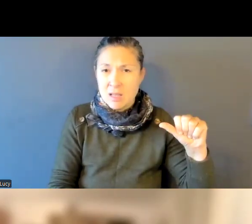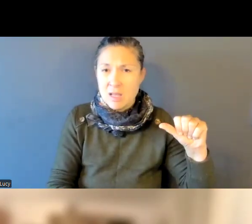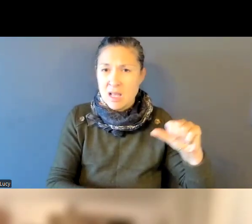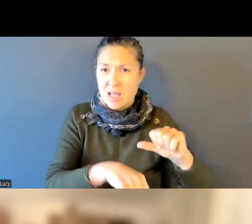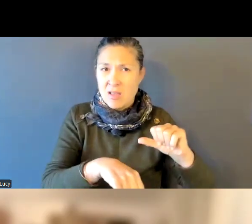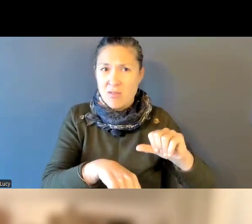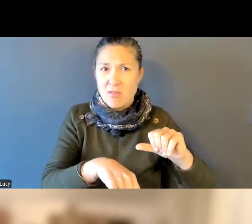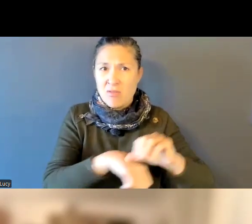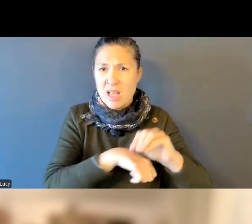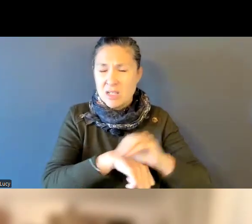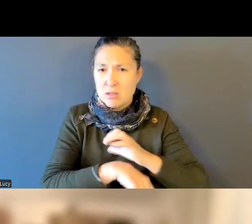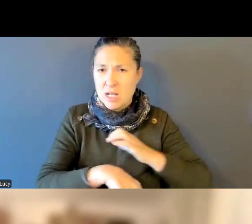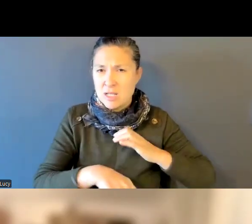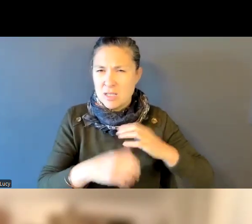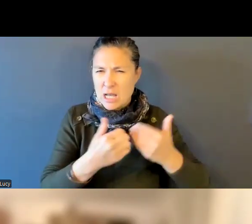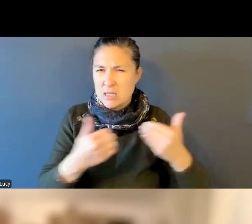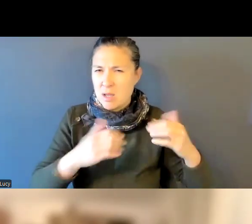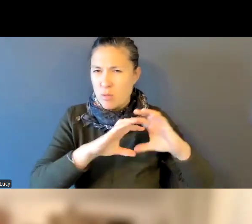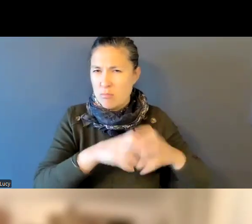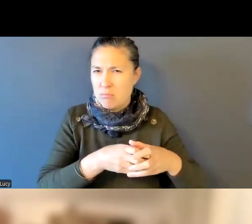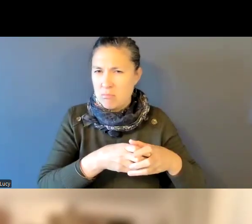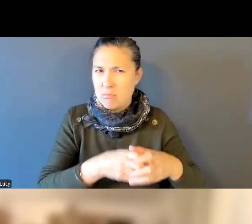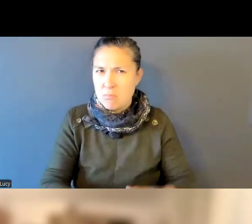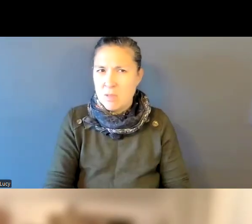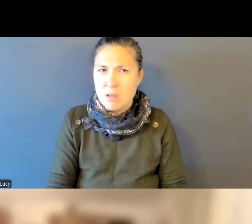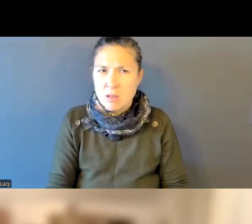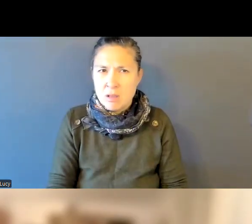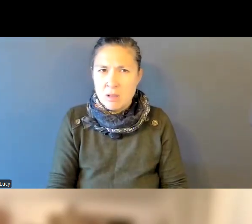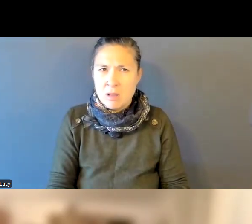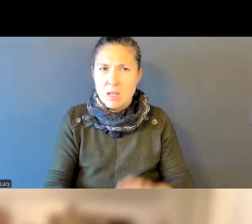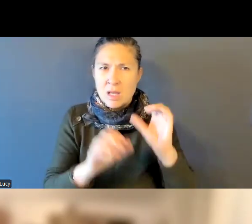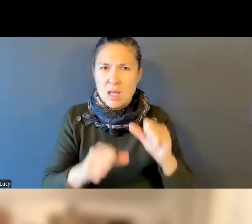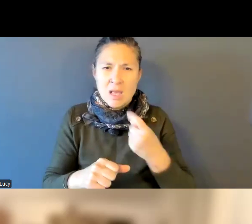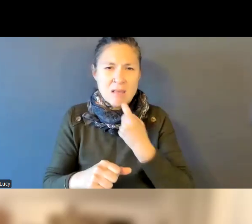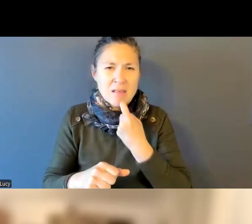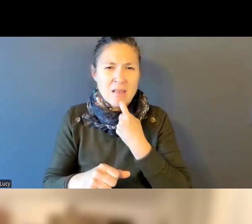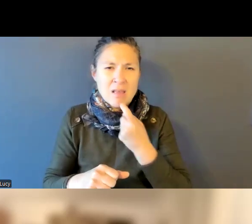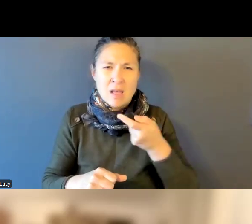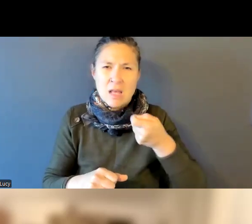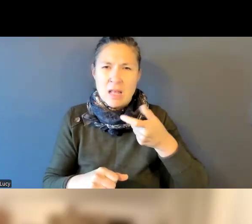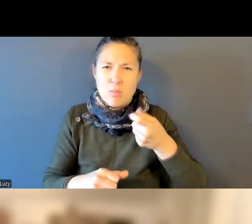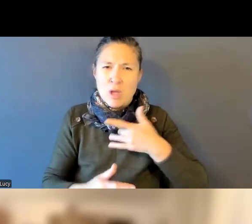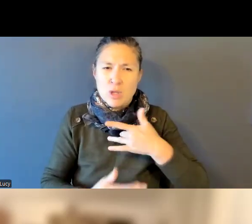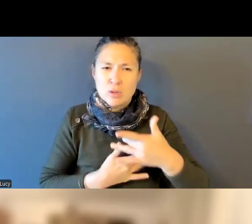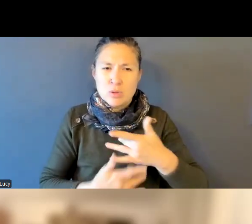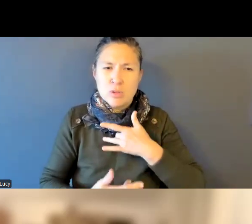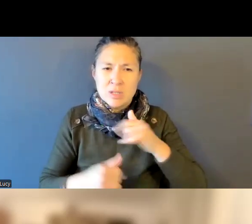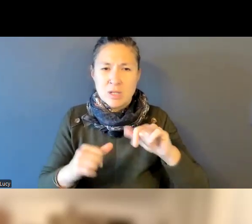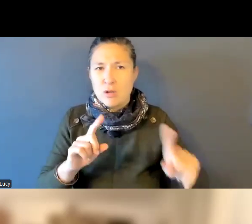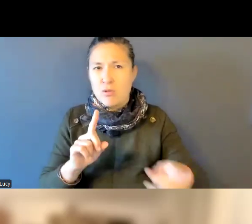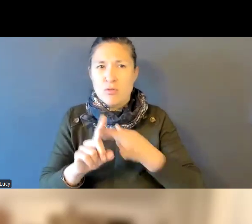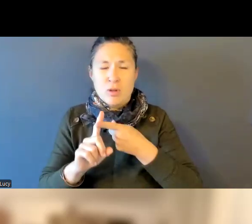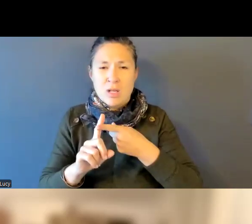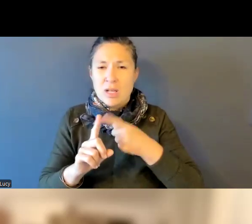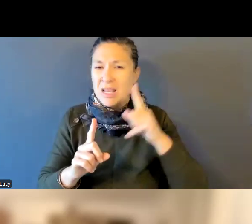was that a separate body? Because I'll just say, I'm a little bit concerned that this is the first that I'm